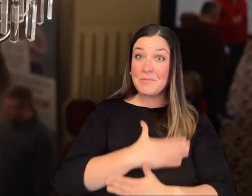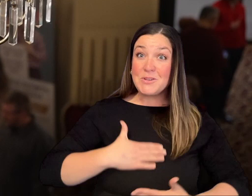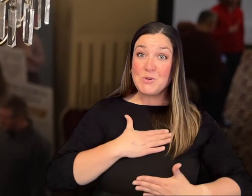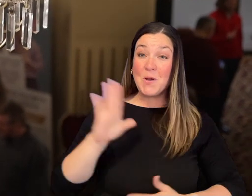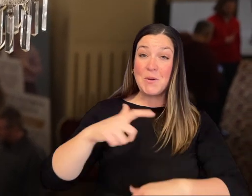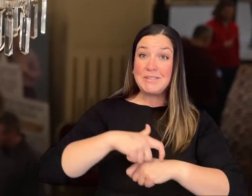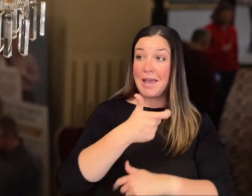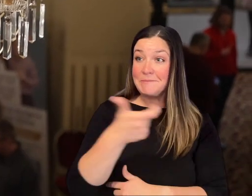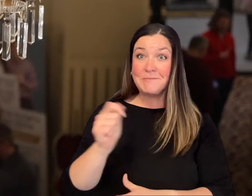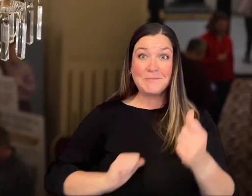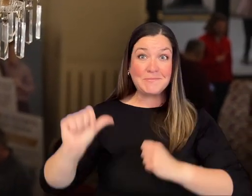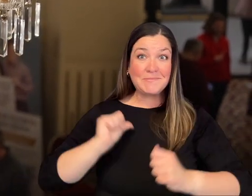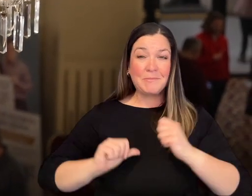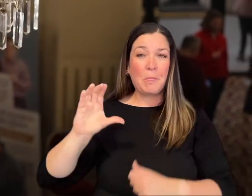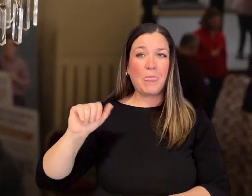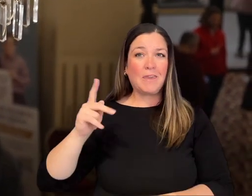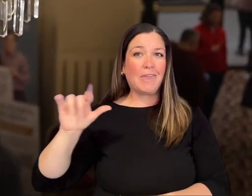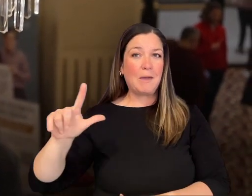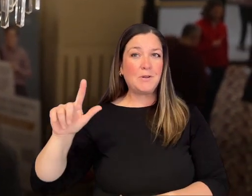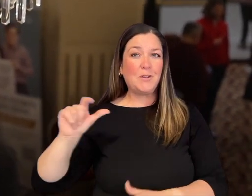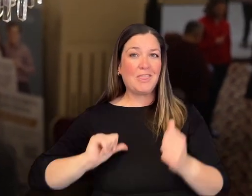We hope you enjoy your time at the Janet Quinney